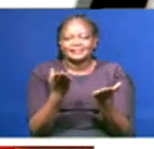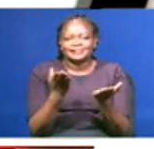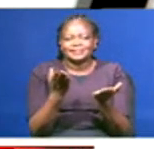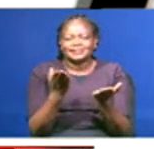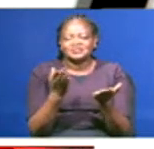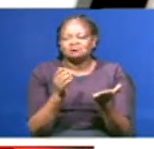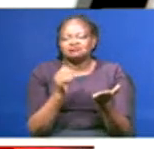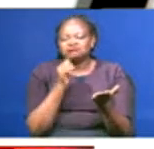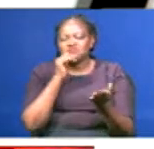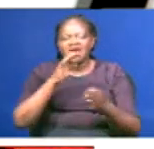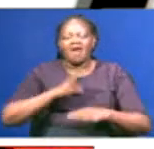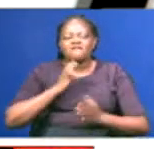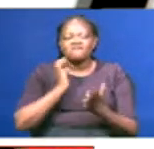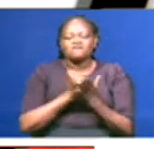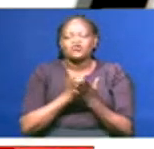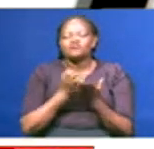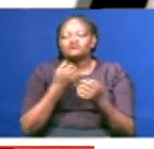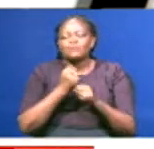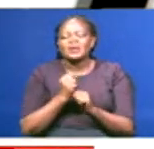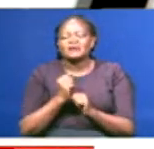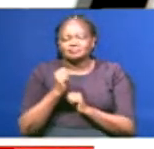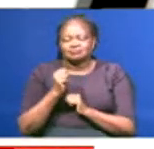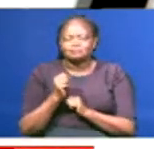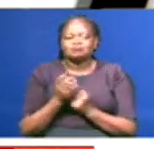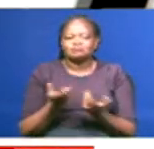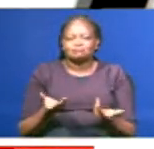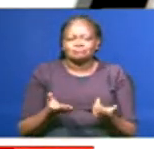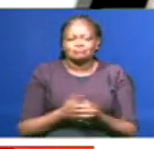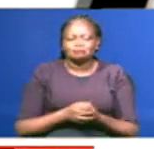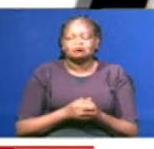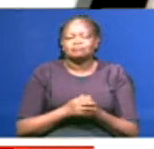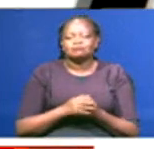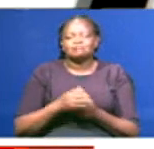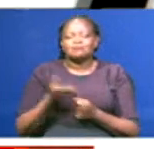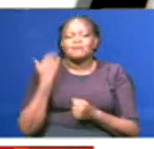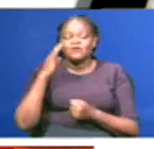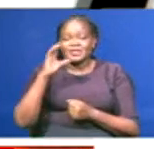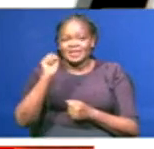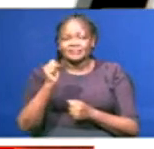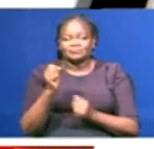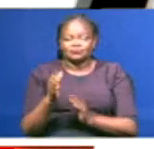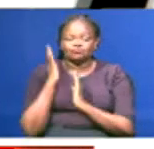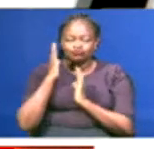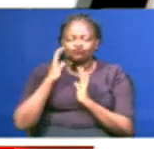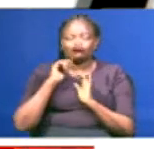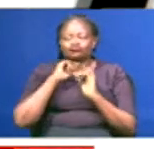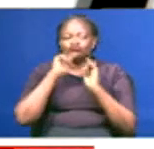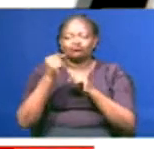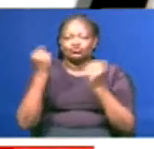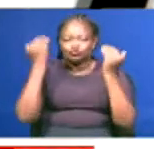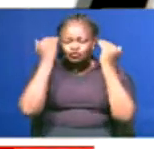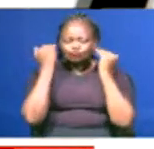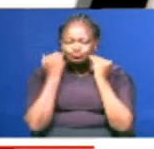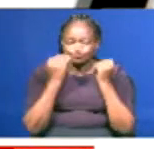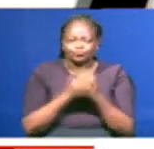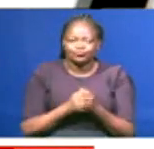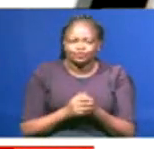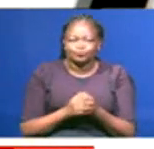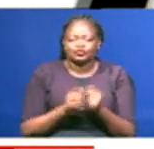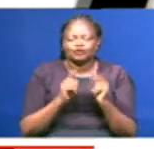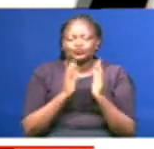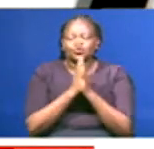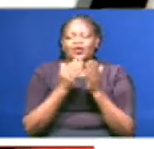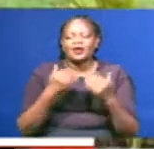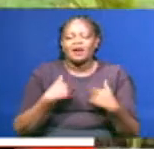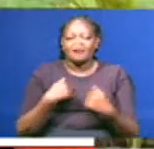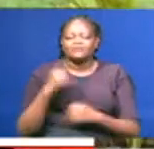evidence to warrant the prosecution of the then powerful cabinet secretary. Sarafina Robi opens our coverage tonight with that latest